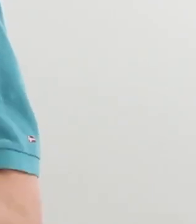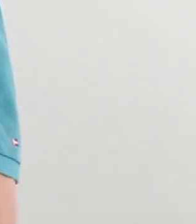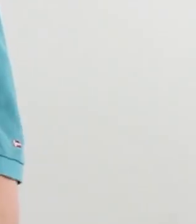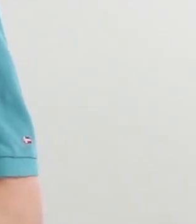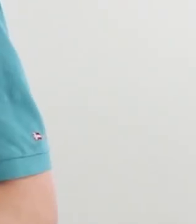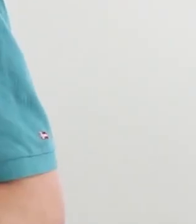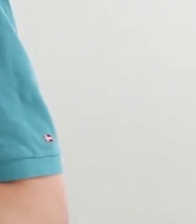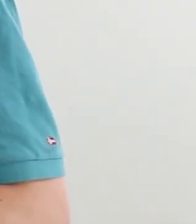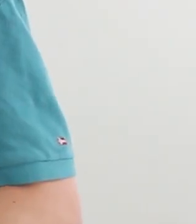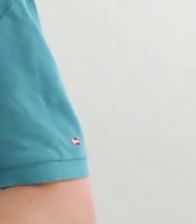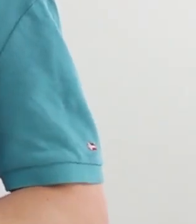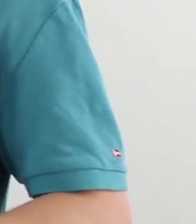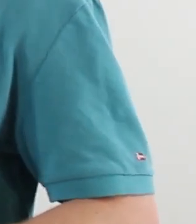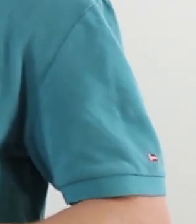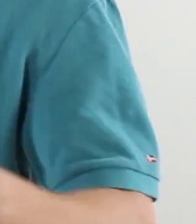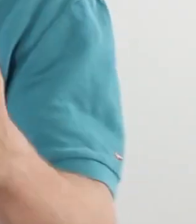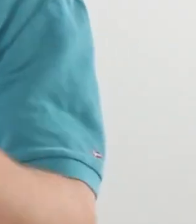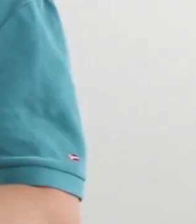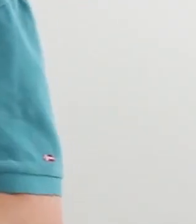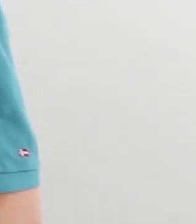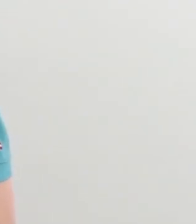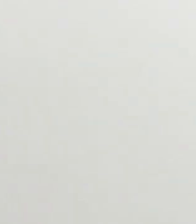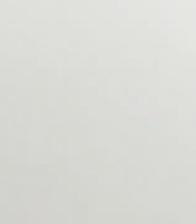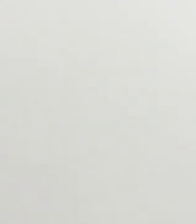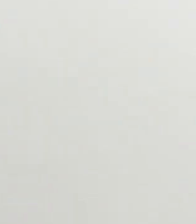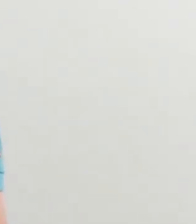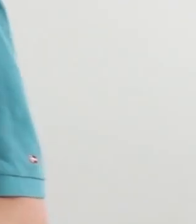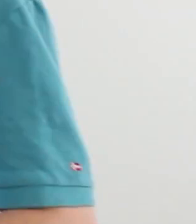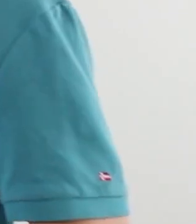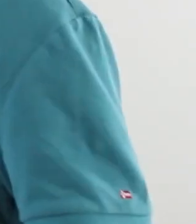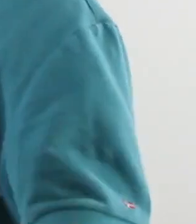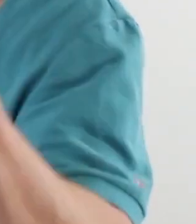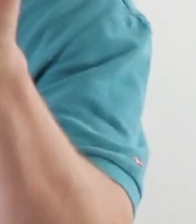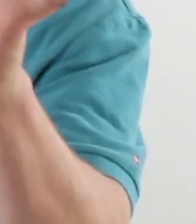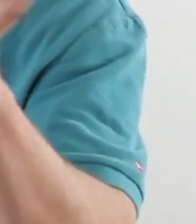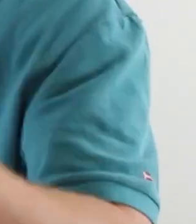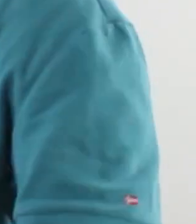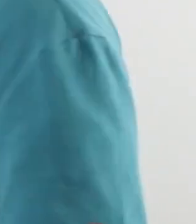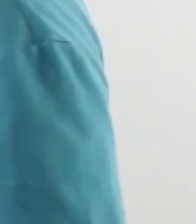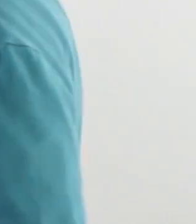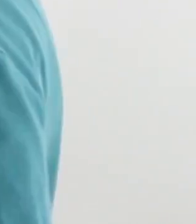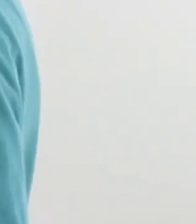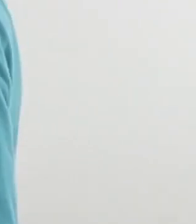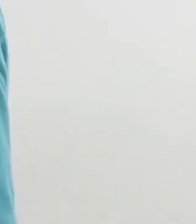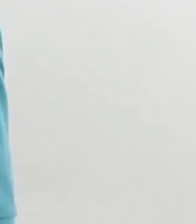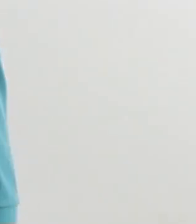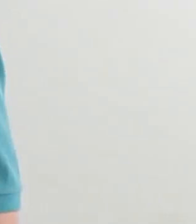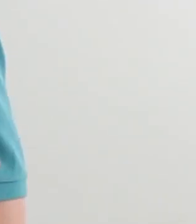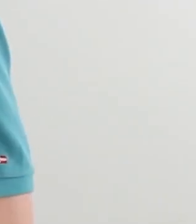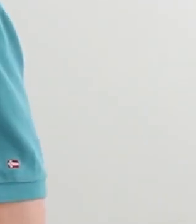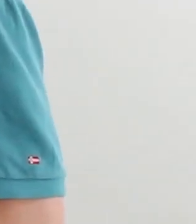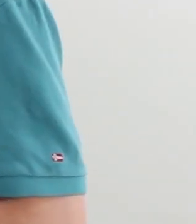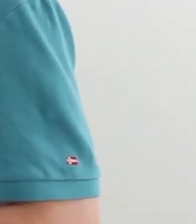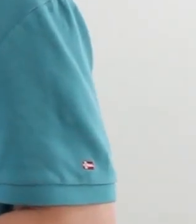money on marketing, okay? So you think it's a good idea to stop that. Now for the negatives here, we have this